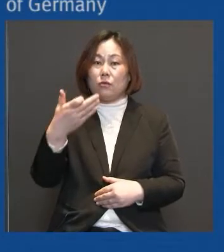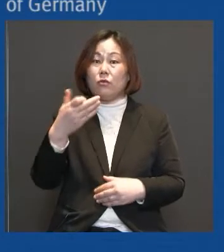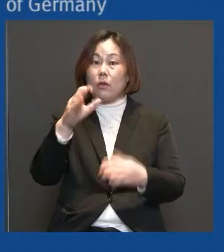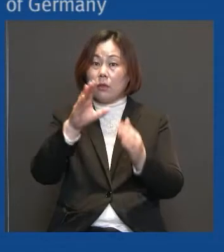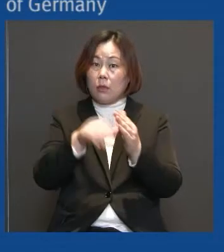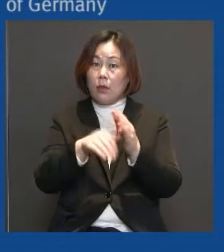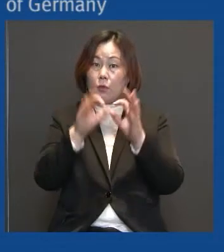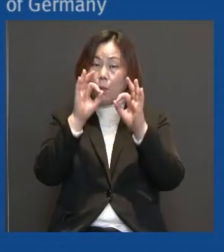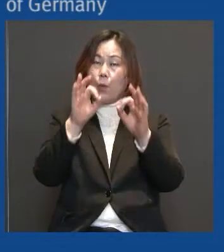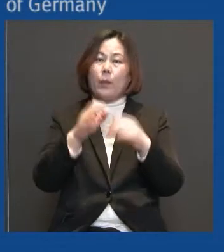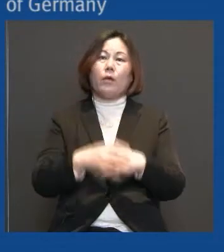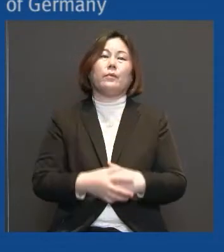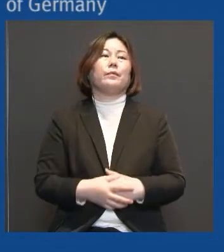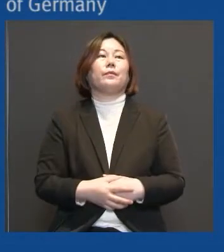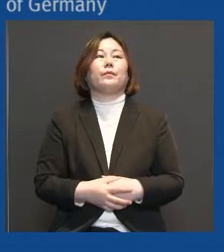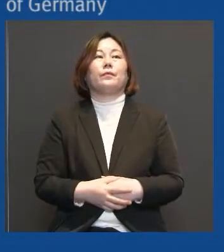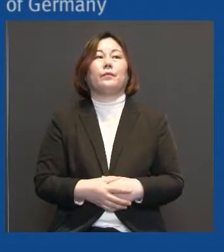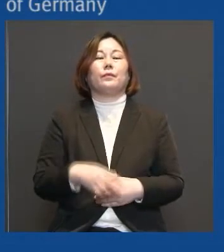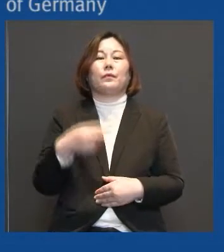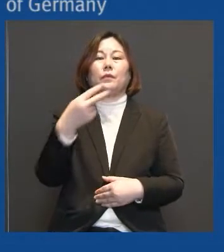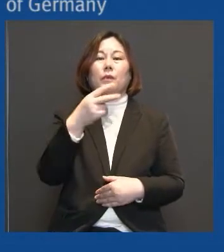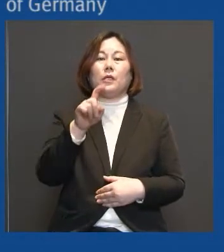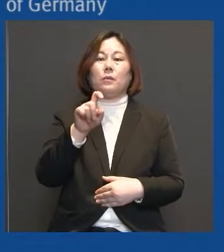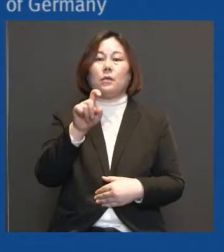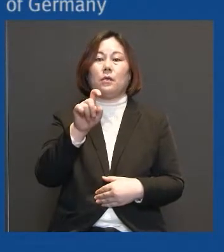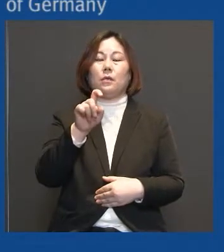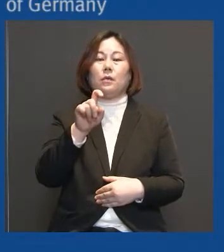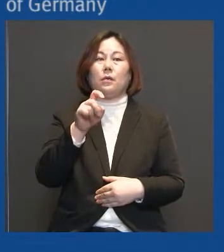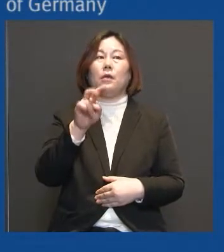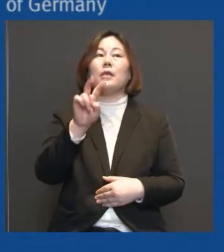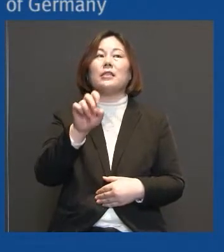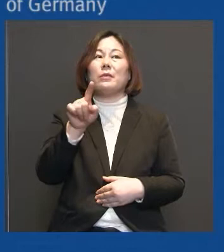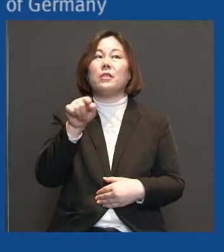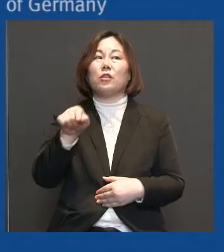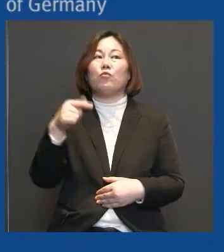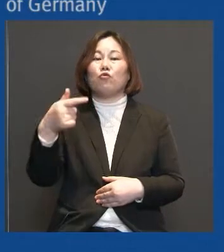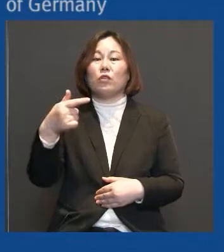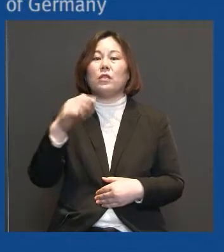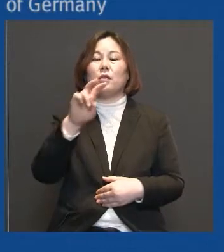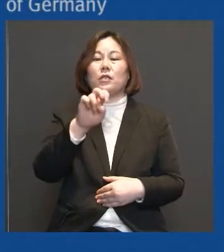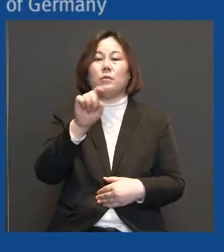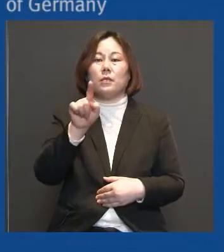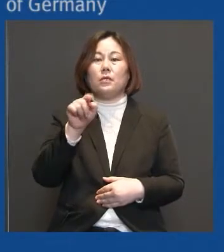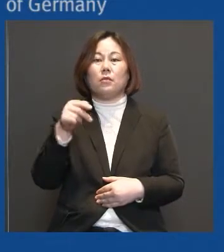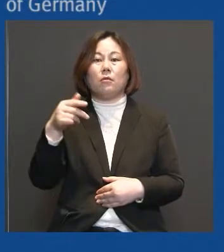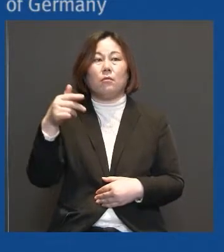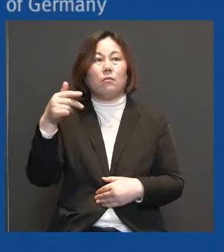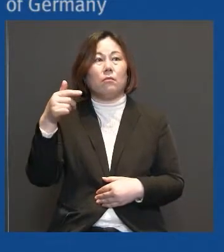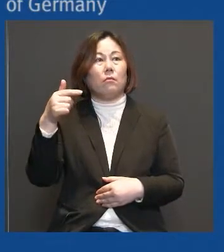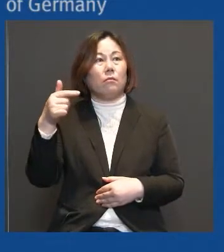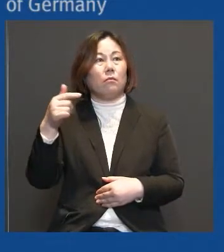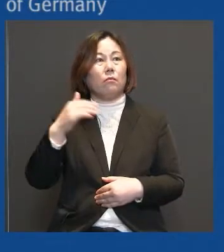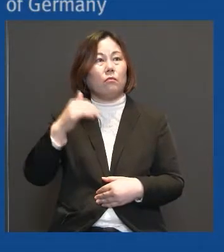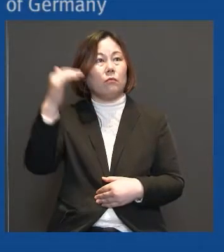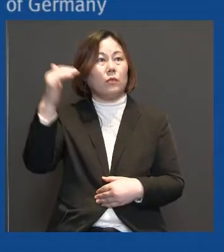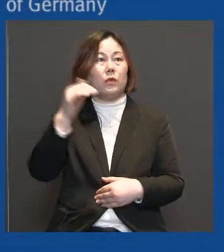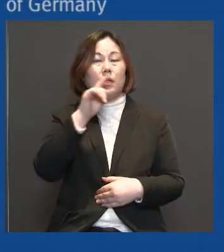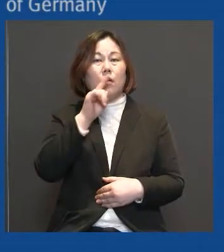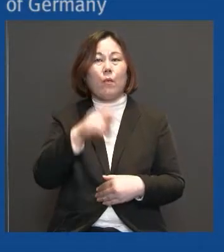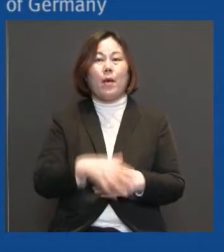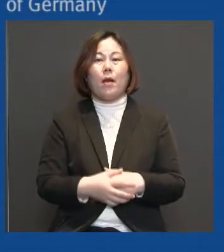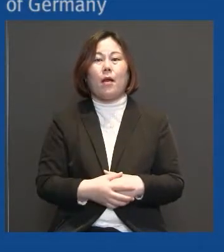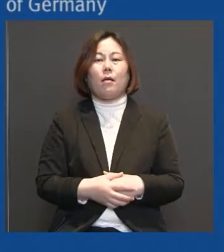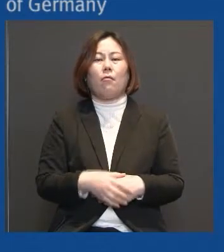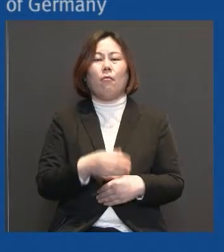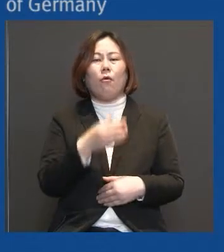at 21.6%. So we can't turn our backs on the fact that society is aging, mainly as a result of the